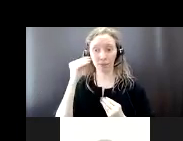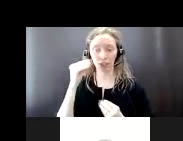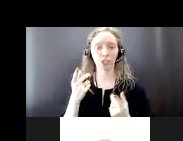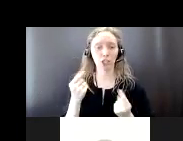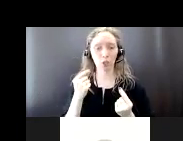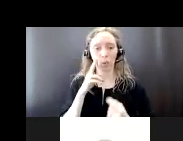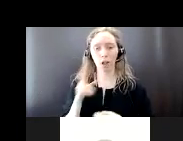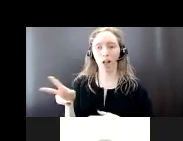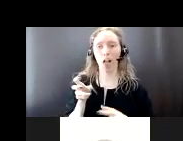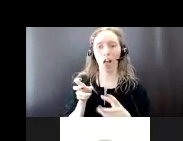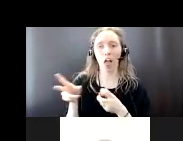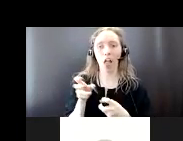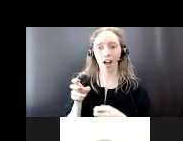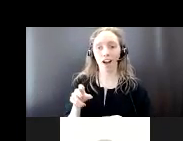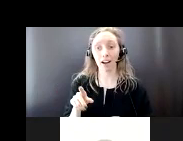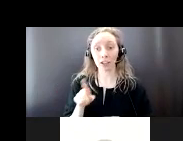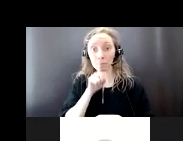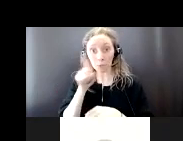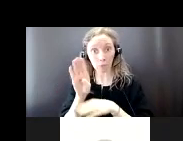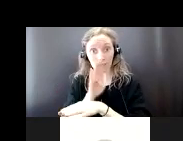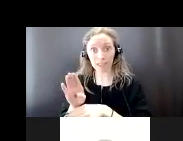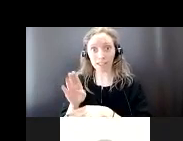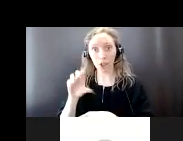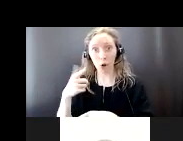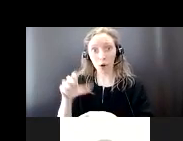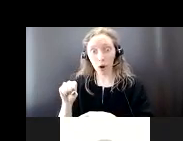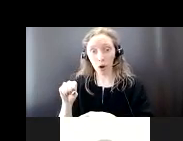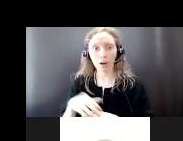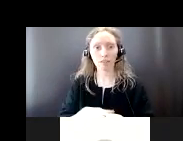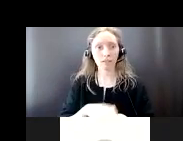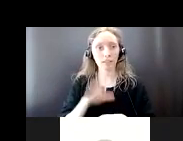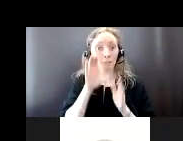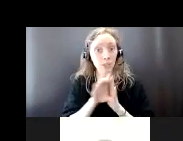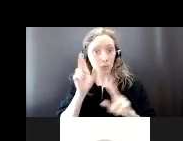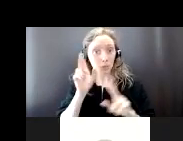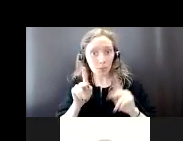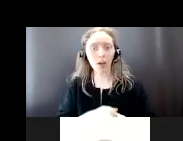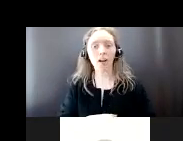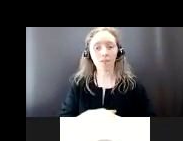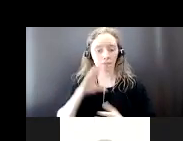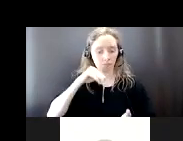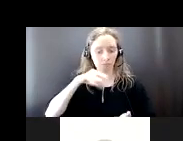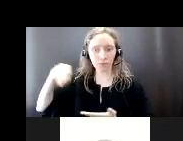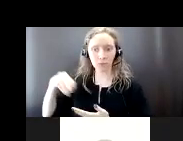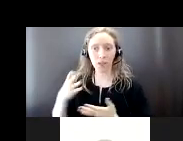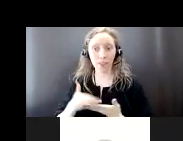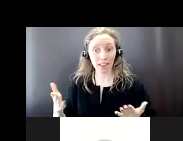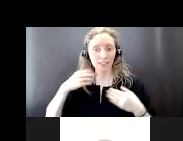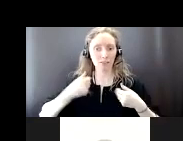logos, information, and photos of people and or merchandise. And stolen credit